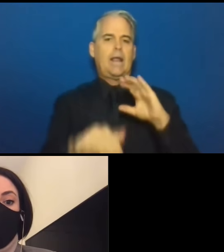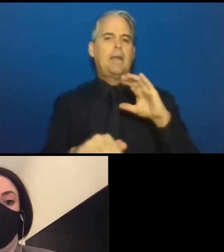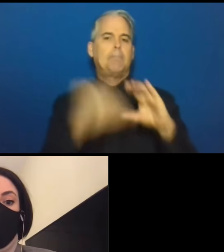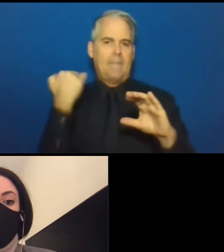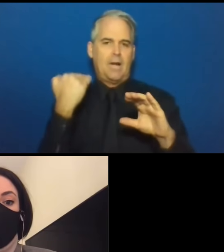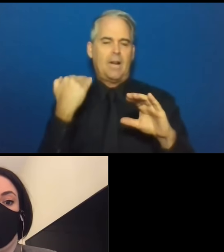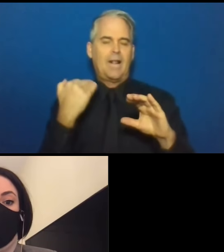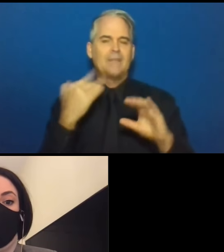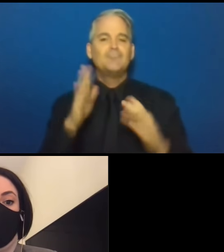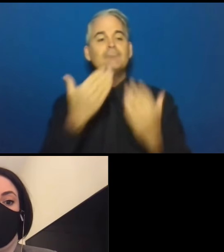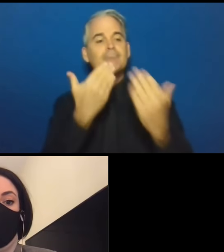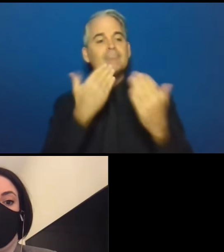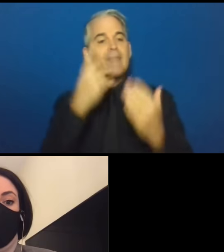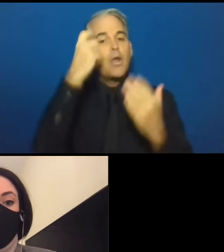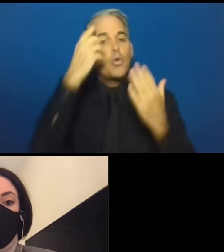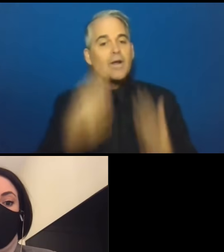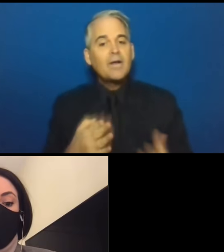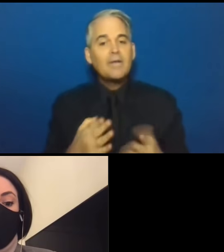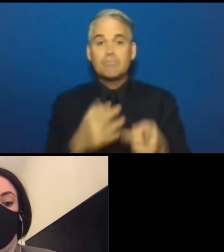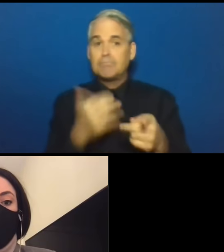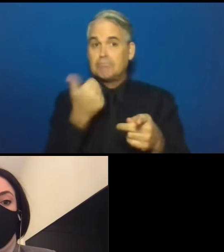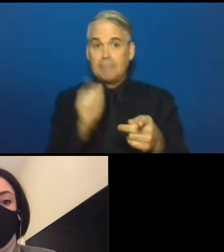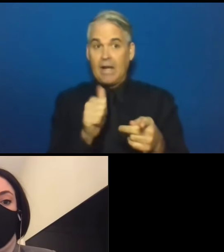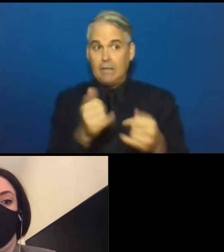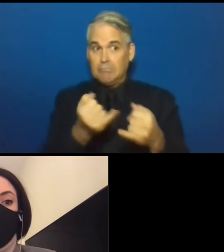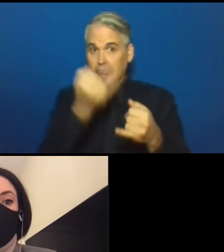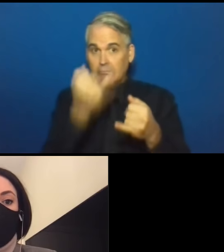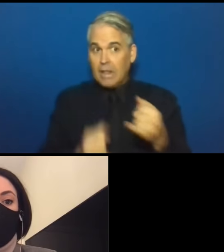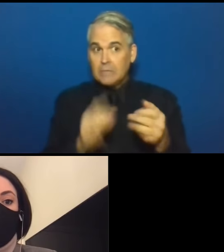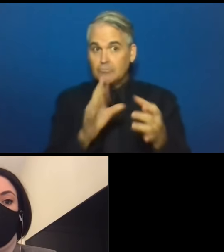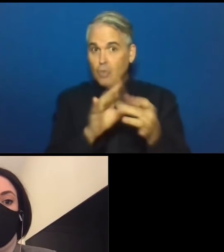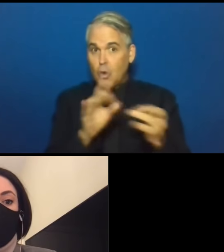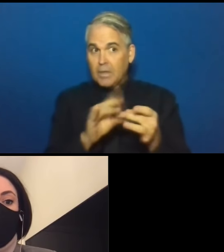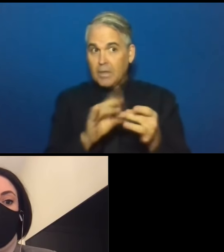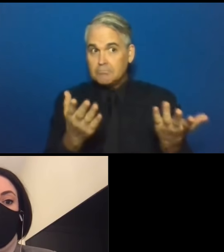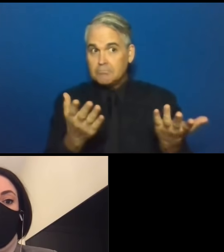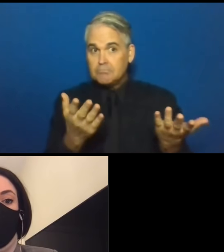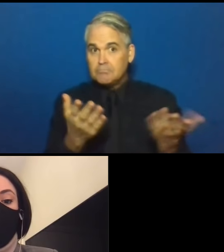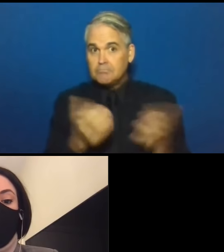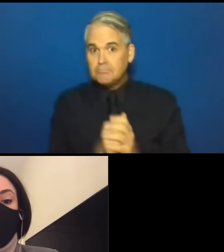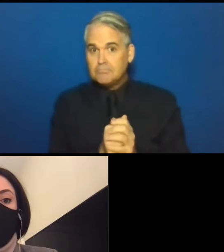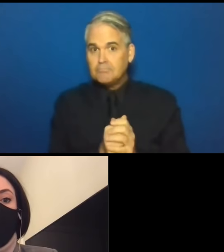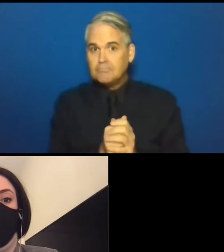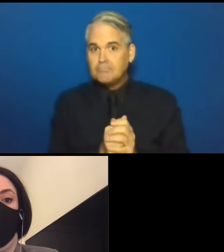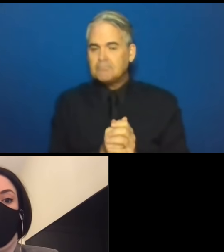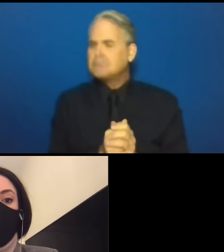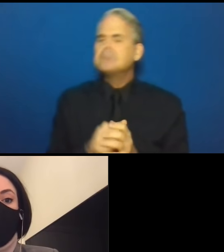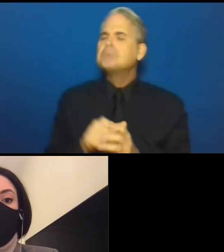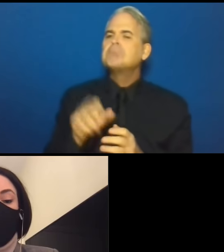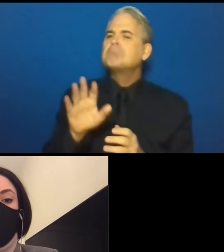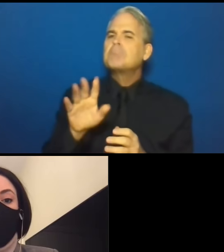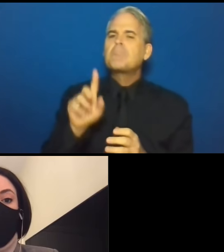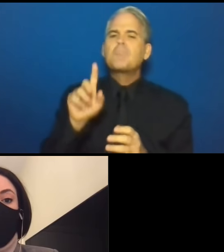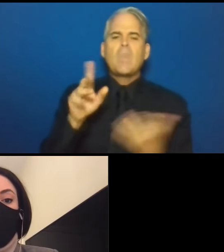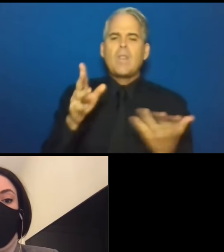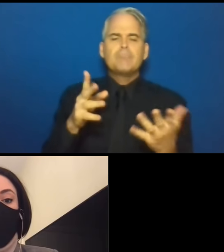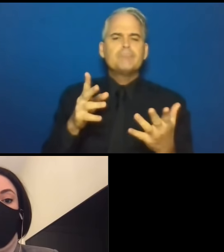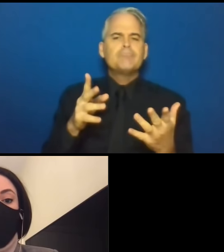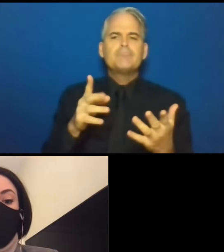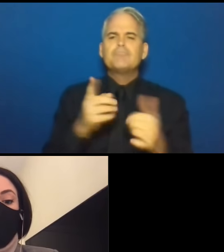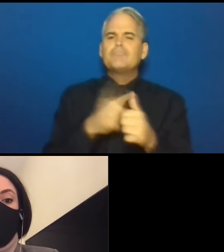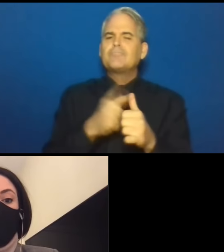you very much, Governor. If you have any closing remarks before we end the Zoom. No, I want to thank everybody first off for their